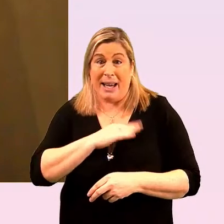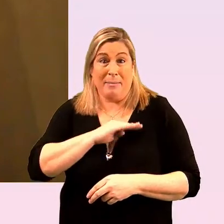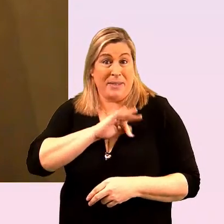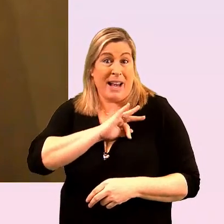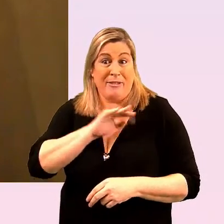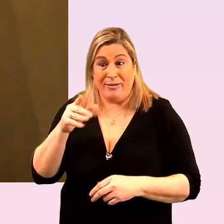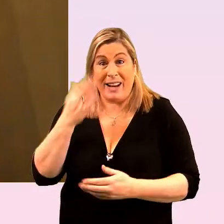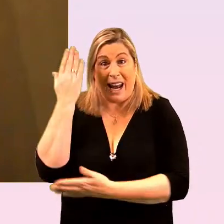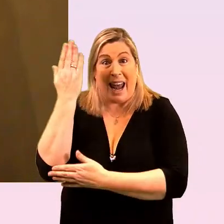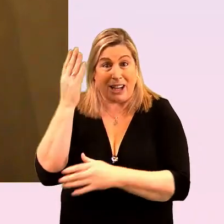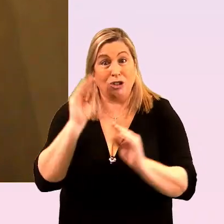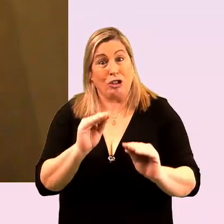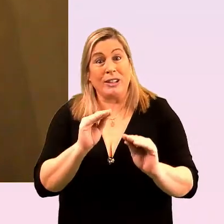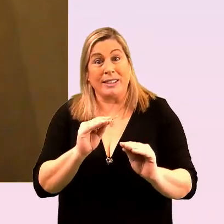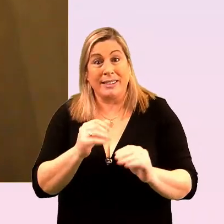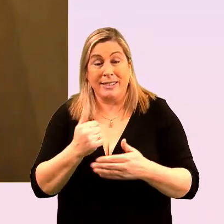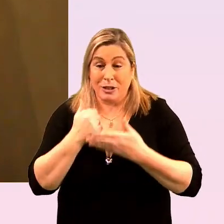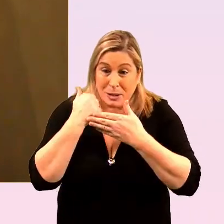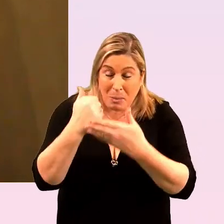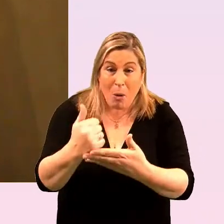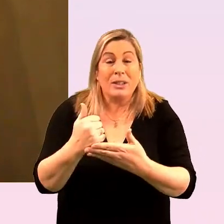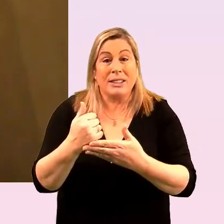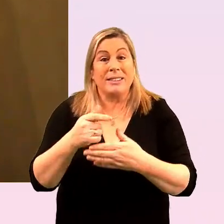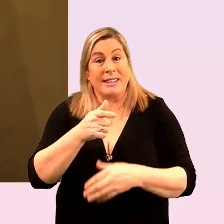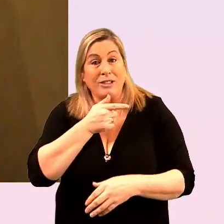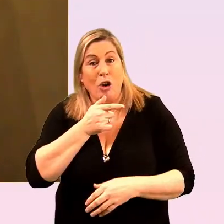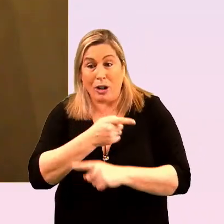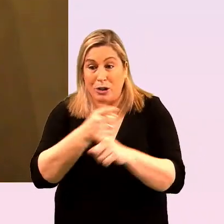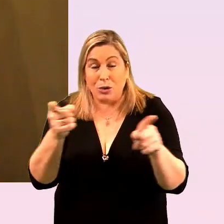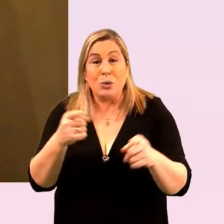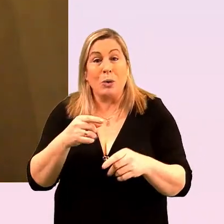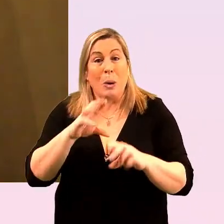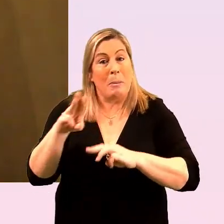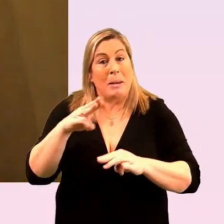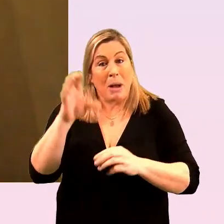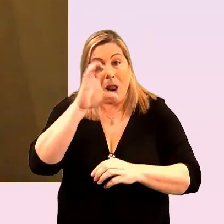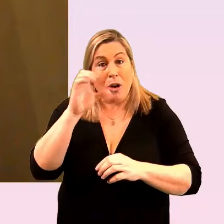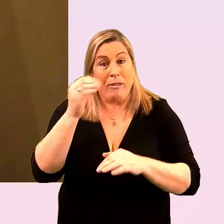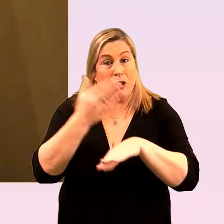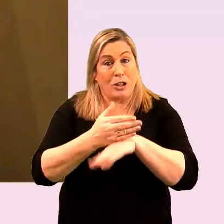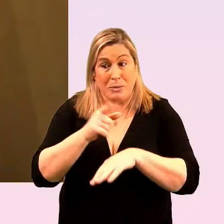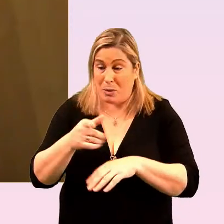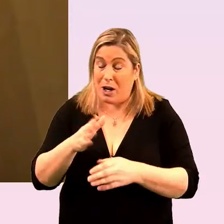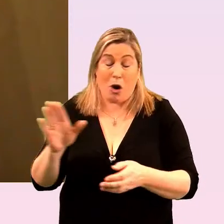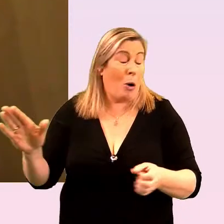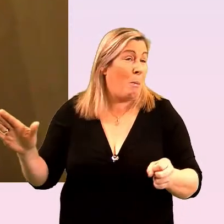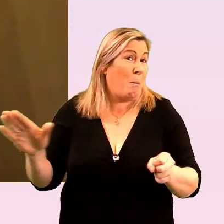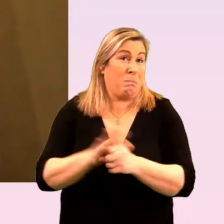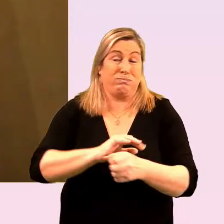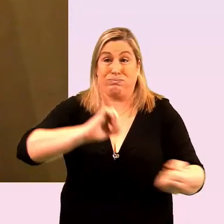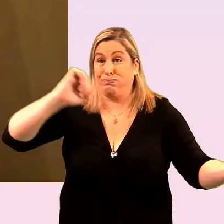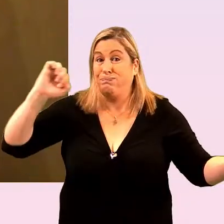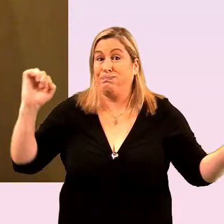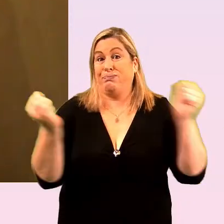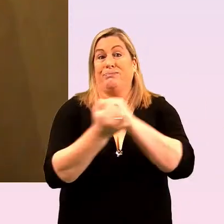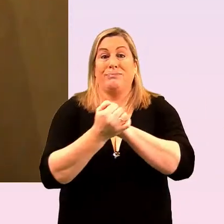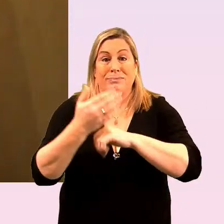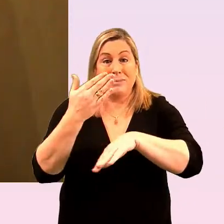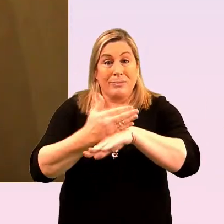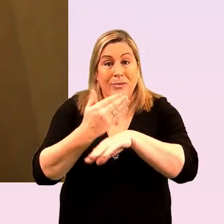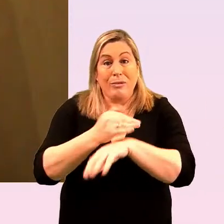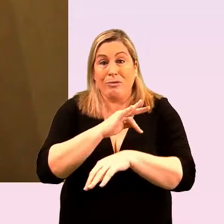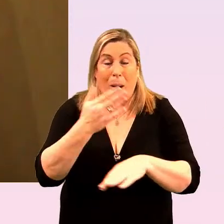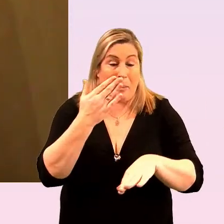and supporting job seekers and learners. And so he has completely flipped his career from from a